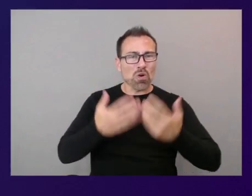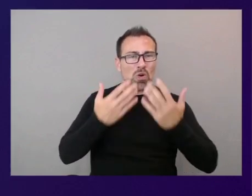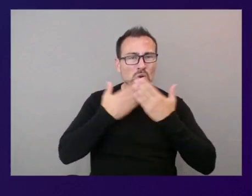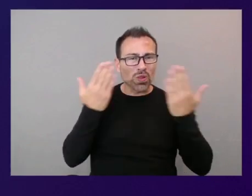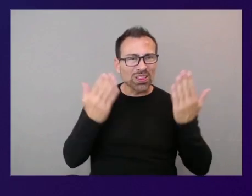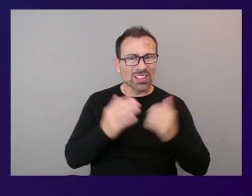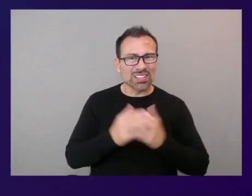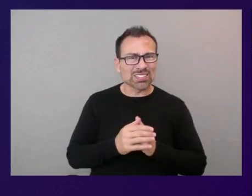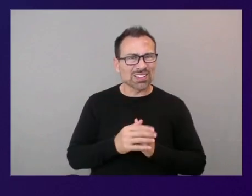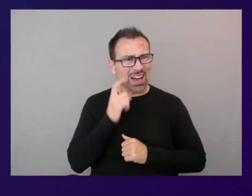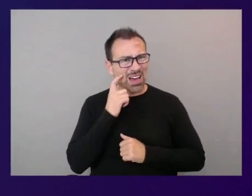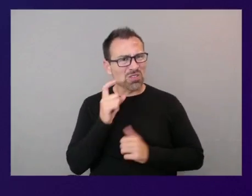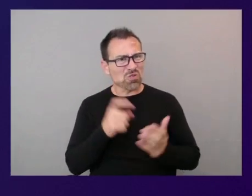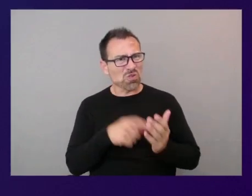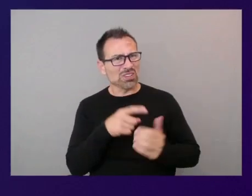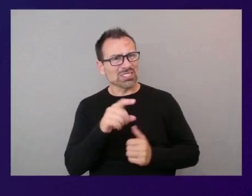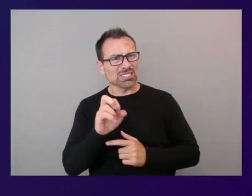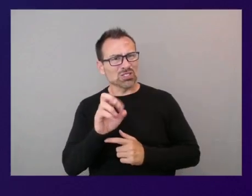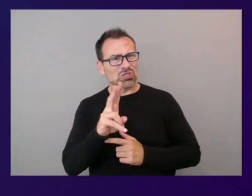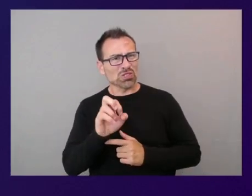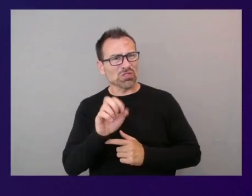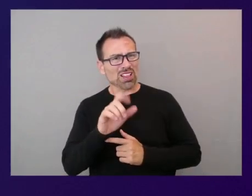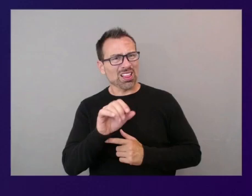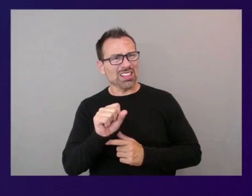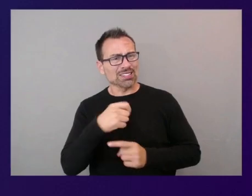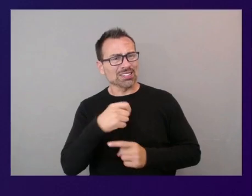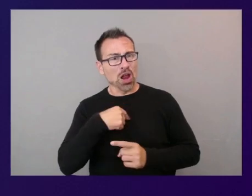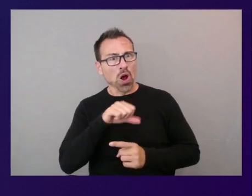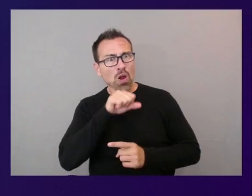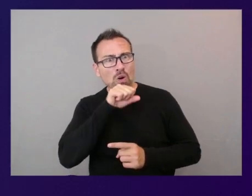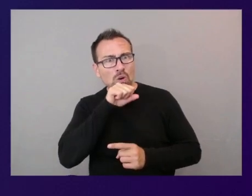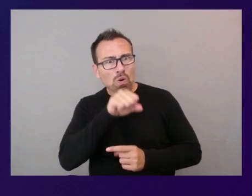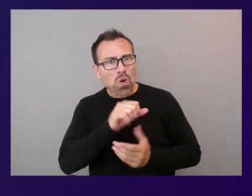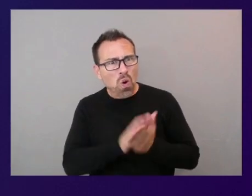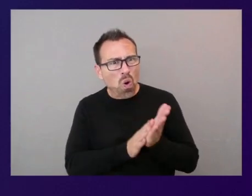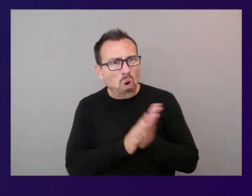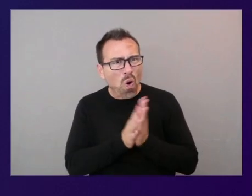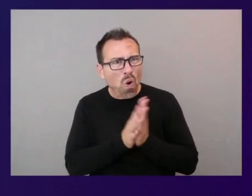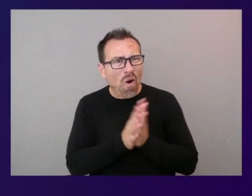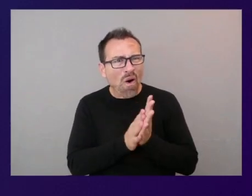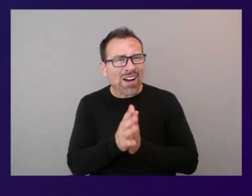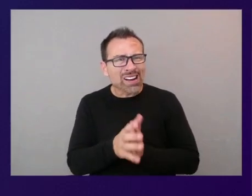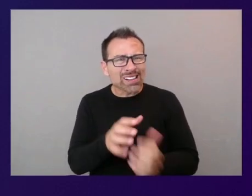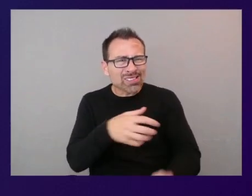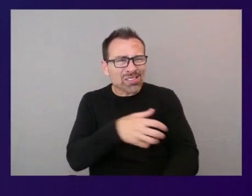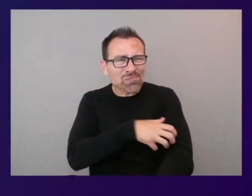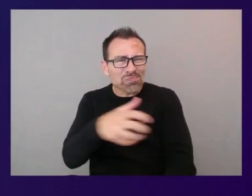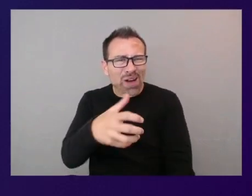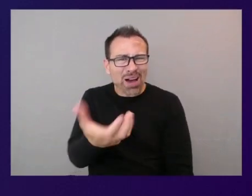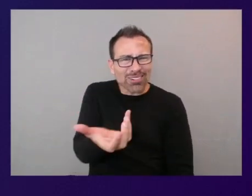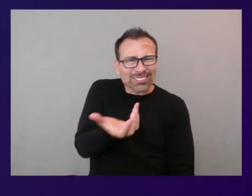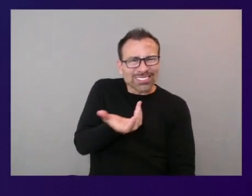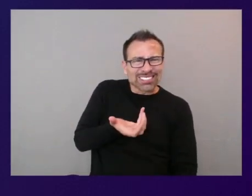really loved the superpowers that serverless gave me as a complete noob to tech.